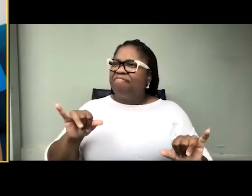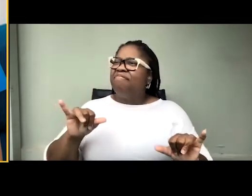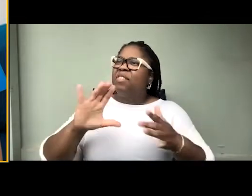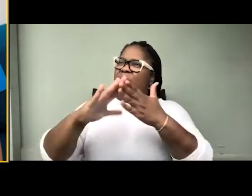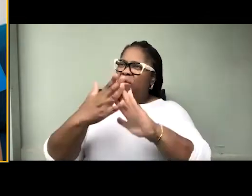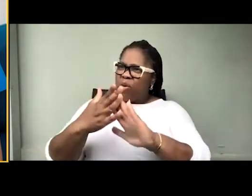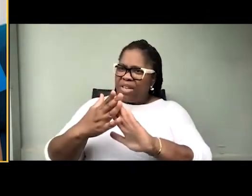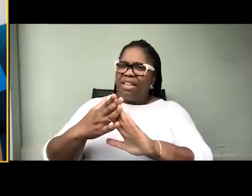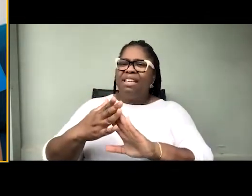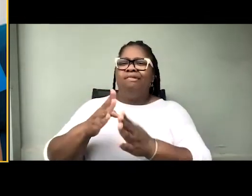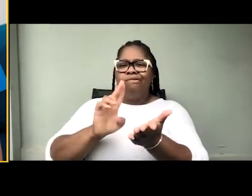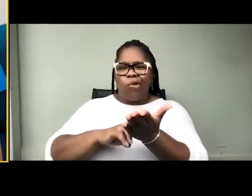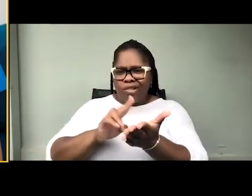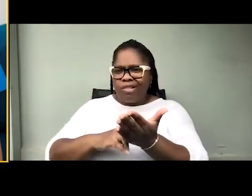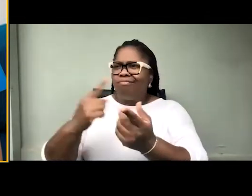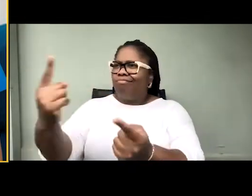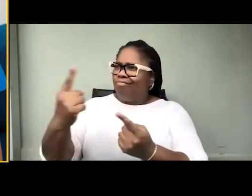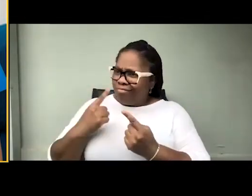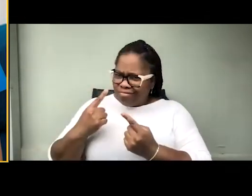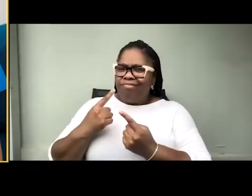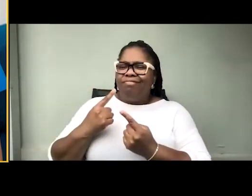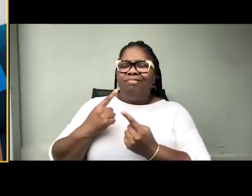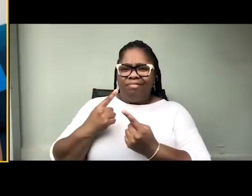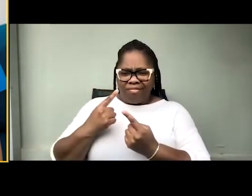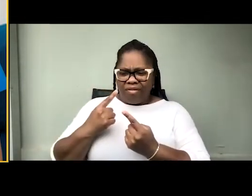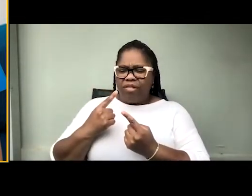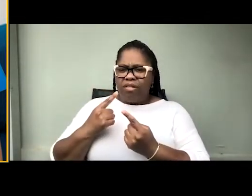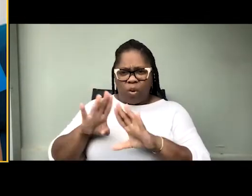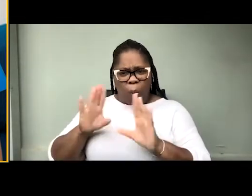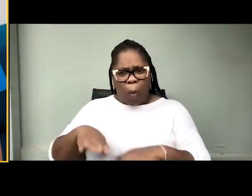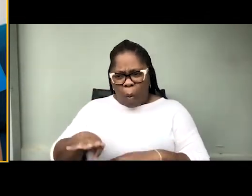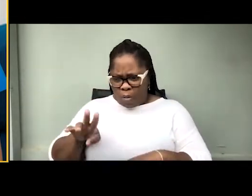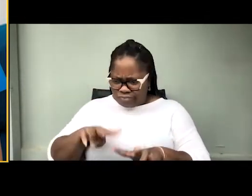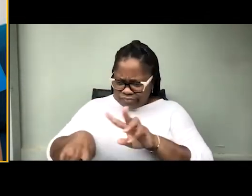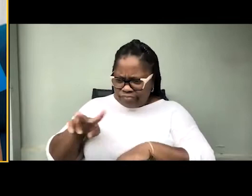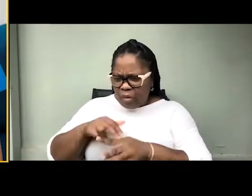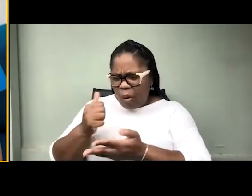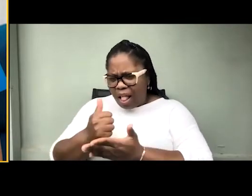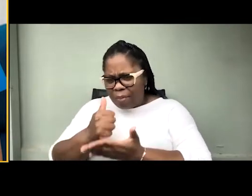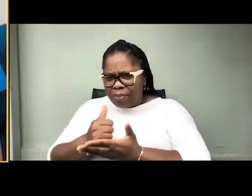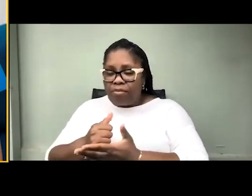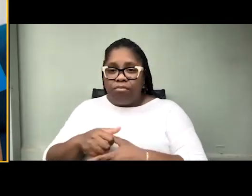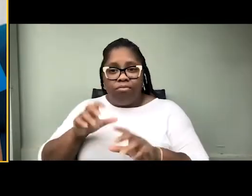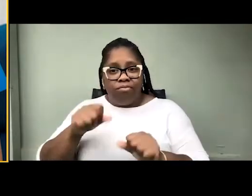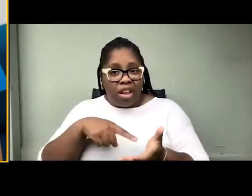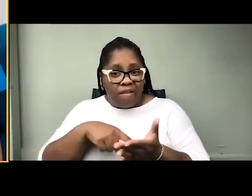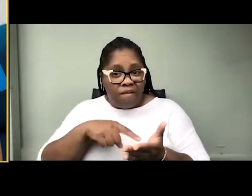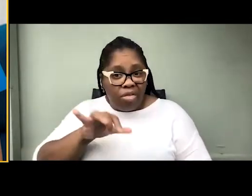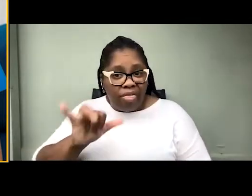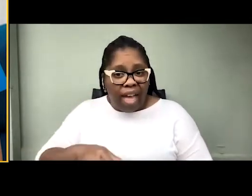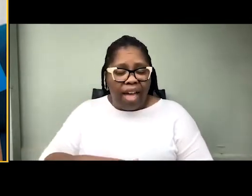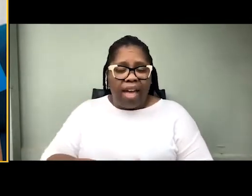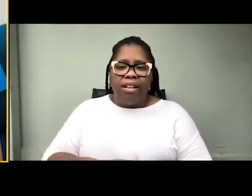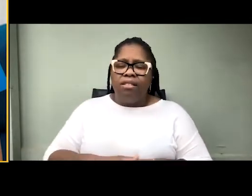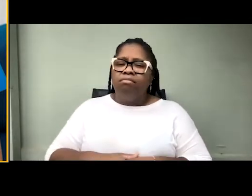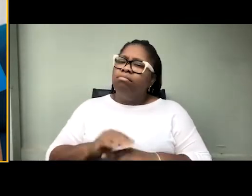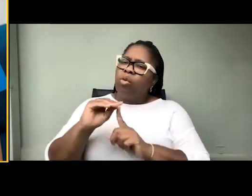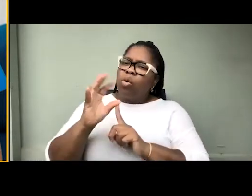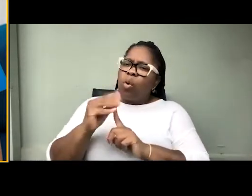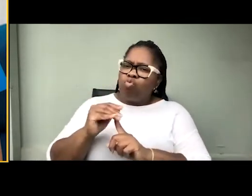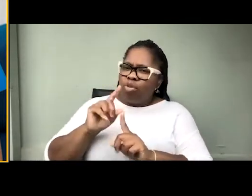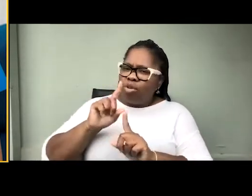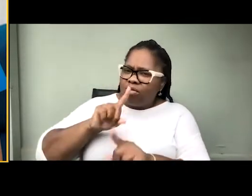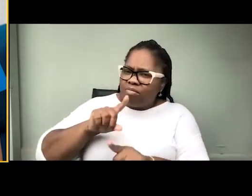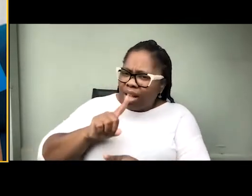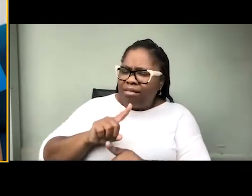those long-term support services, in their home, to actually be able to afford those, to have them be culturally responsive